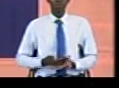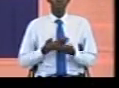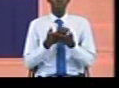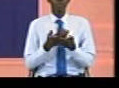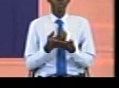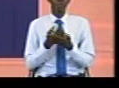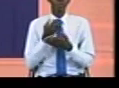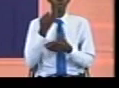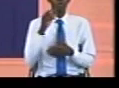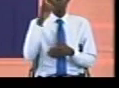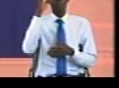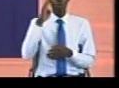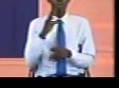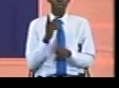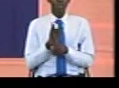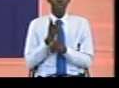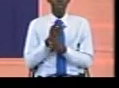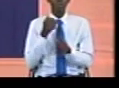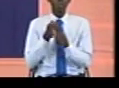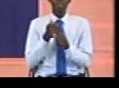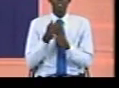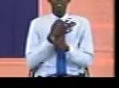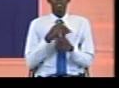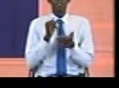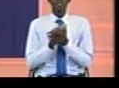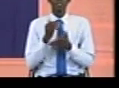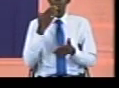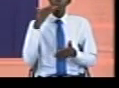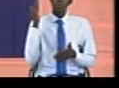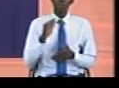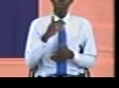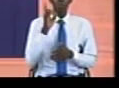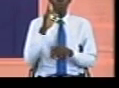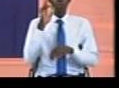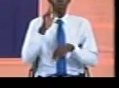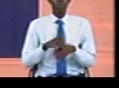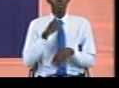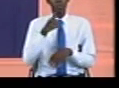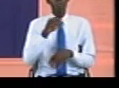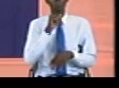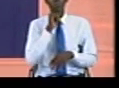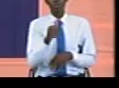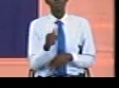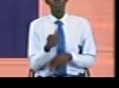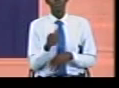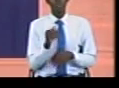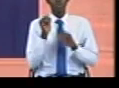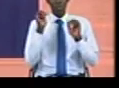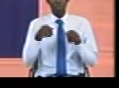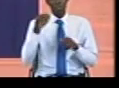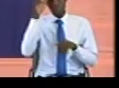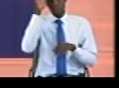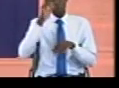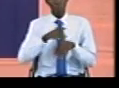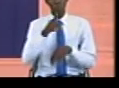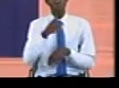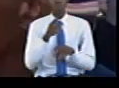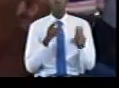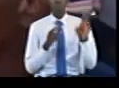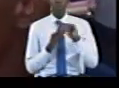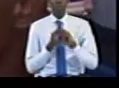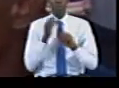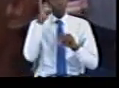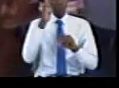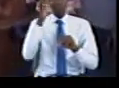and that wicked one toucheth him not. Can they touch you? No. Will they touch